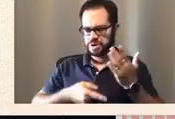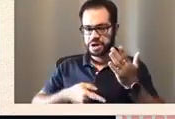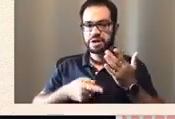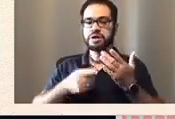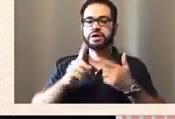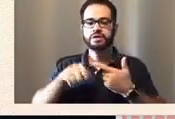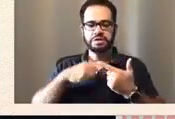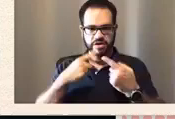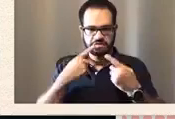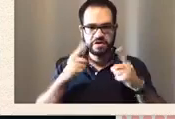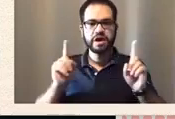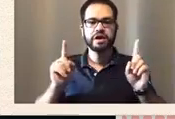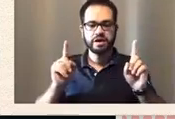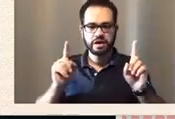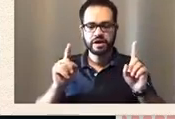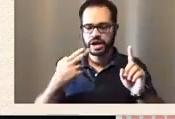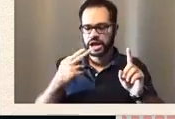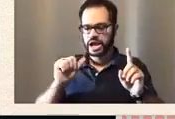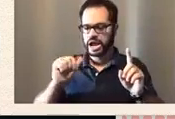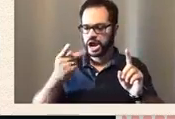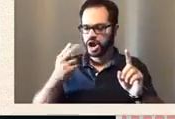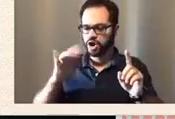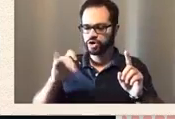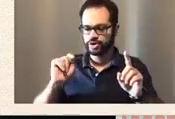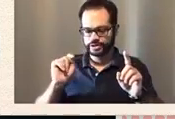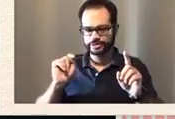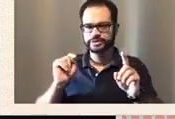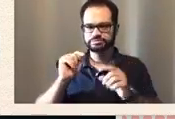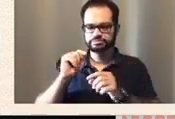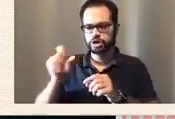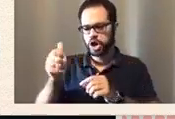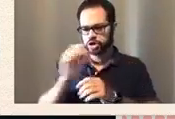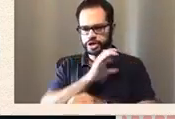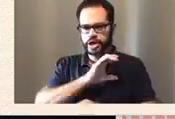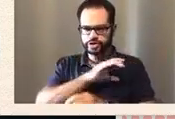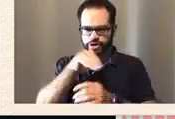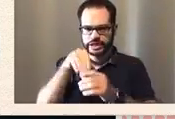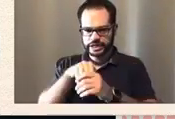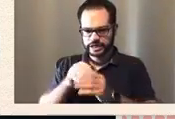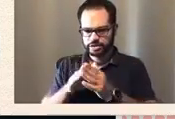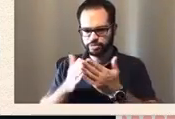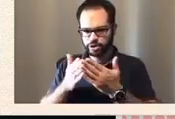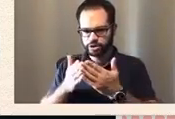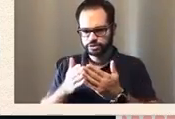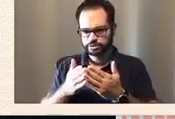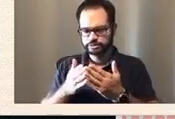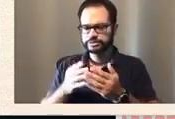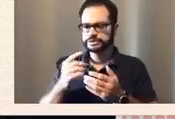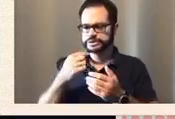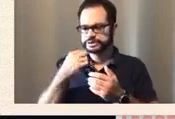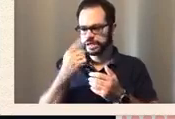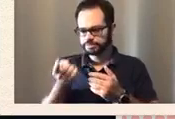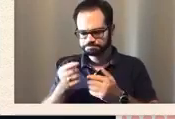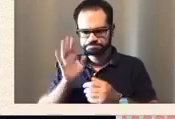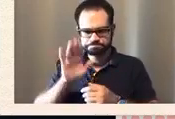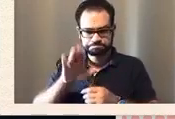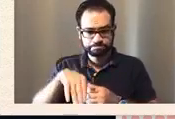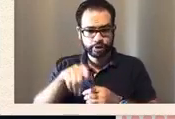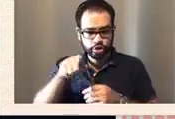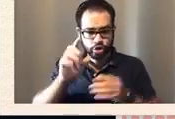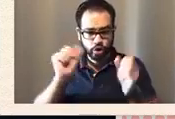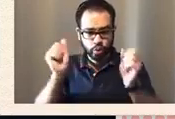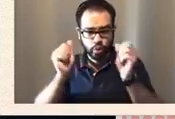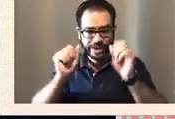by Hagrid, another character in the book, "You're a wizard." And when Harry Potter learned he was a